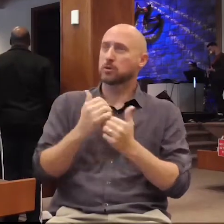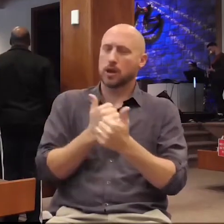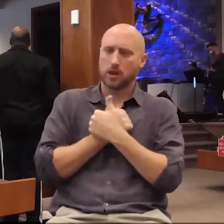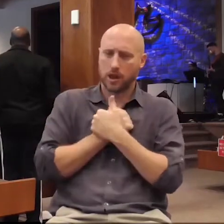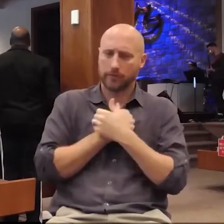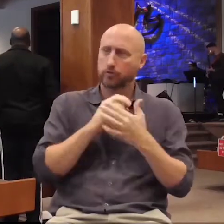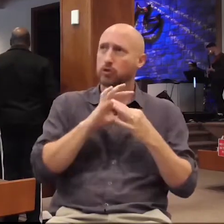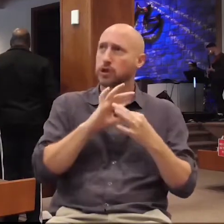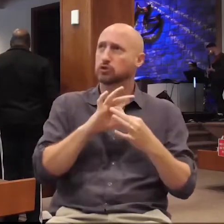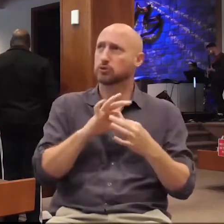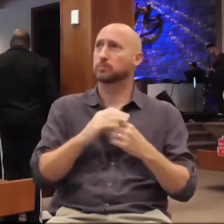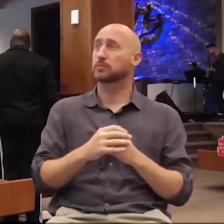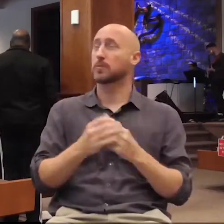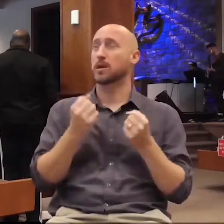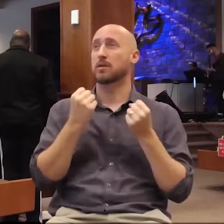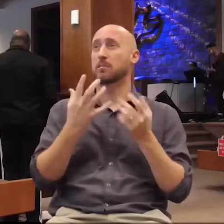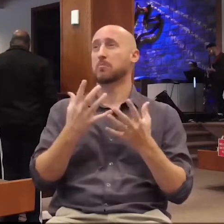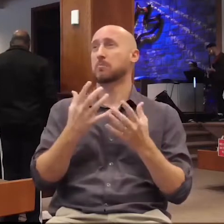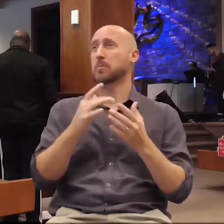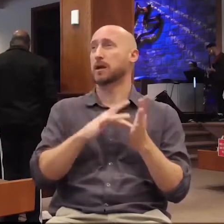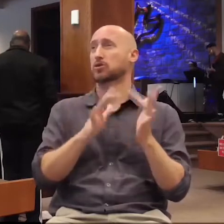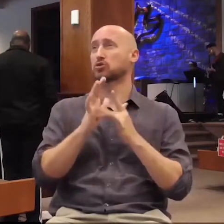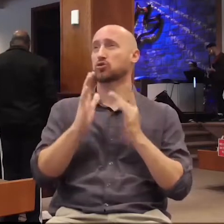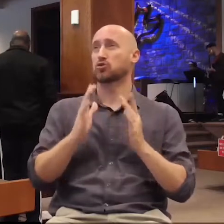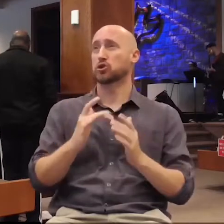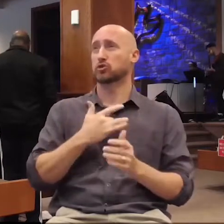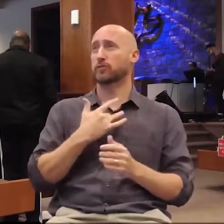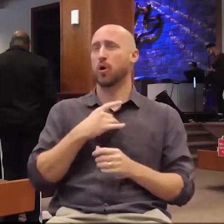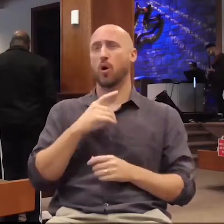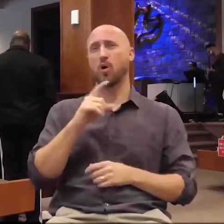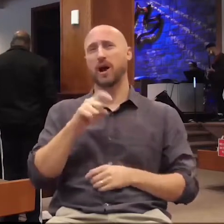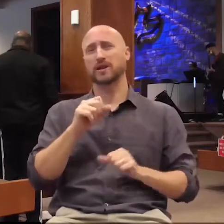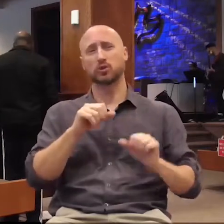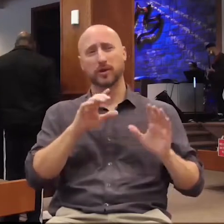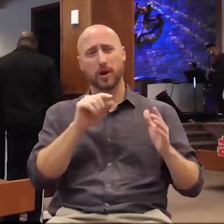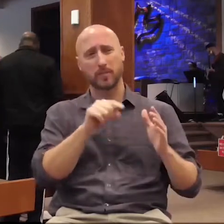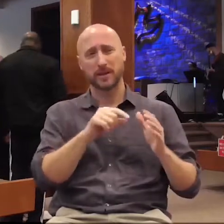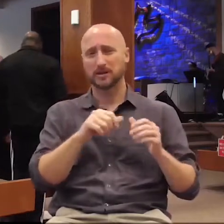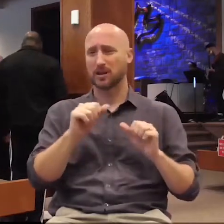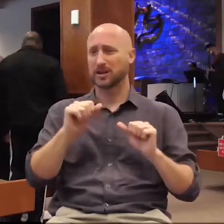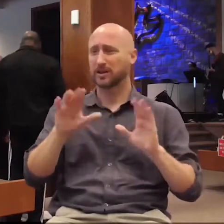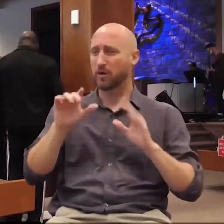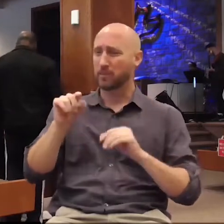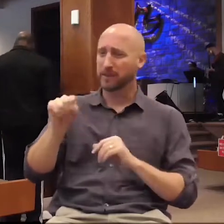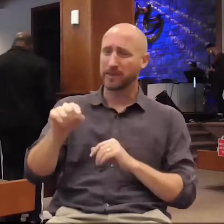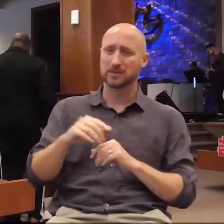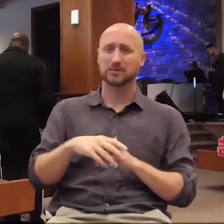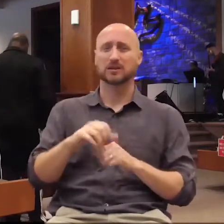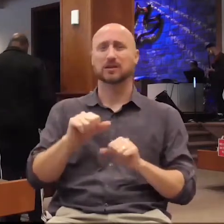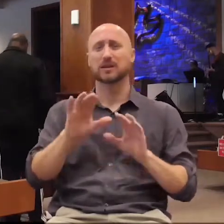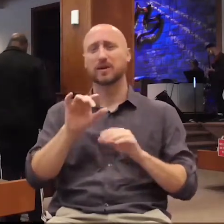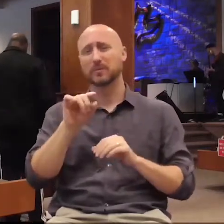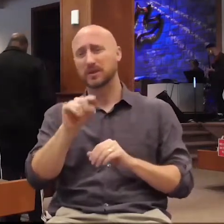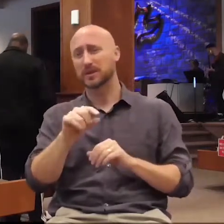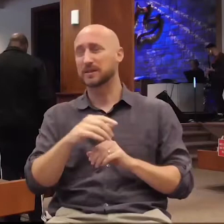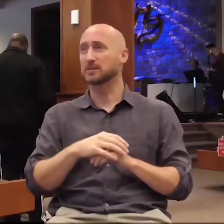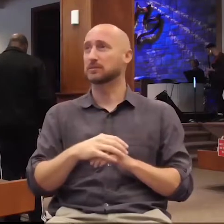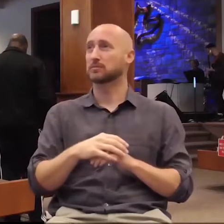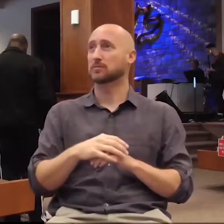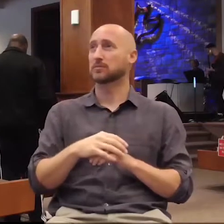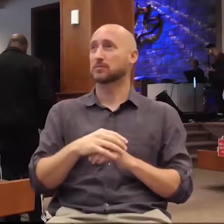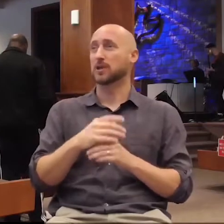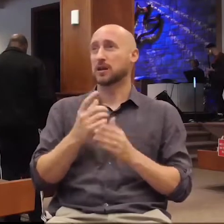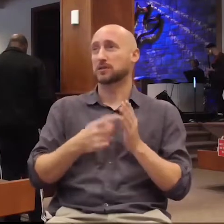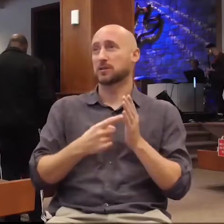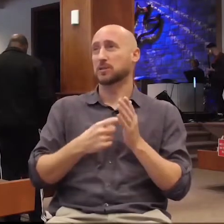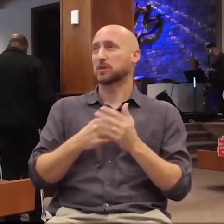Lord, so many Christians feel like I have to give this up, and I have to give that up, and I have to give this. And somehow we can get to that place, Lord,